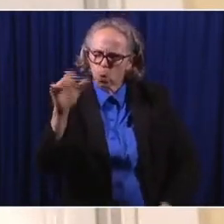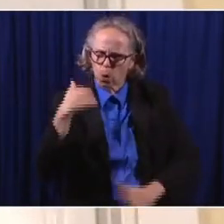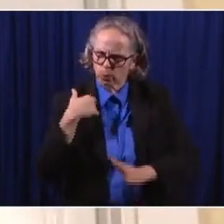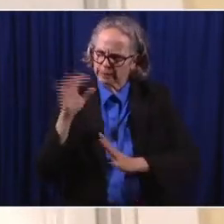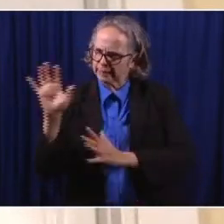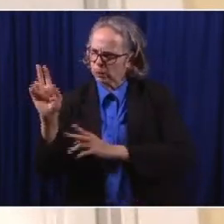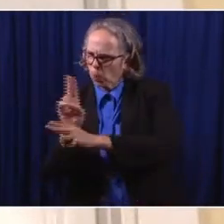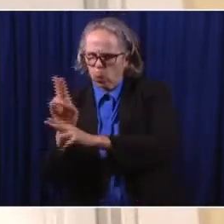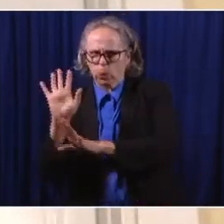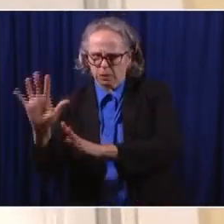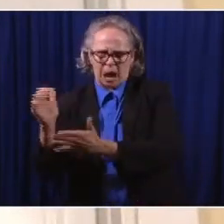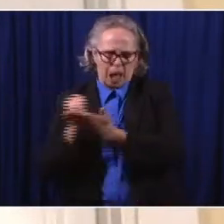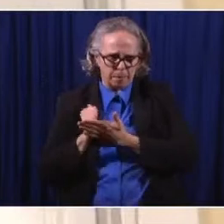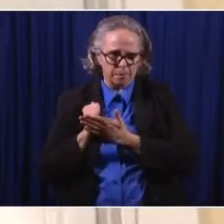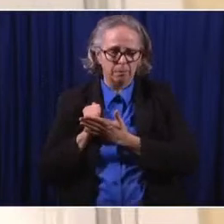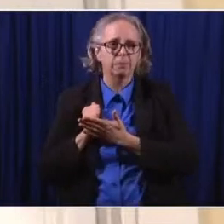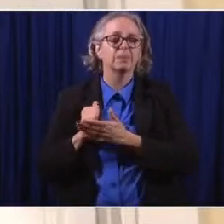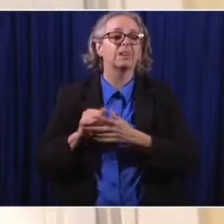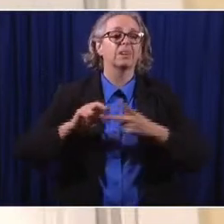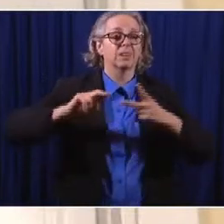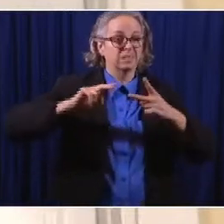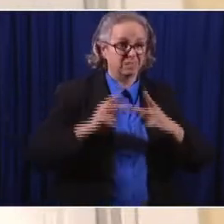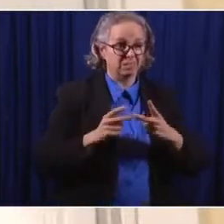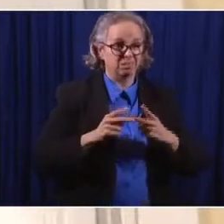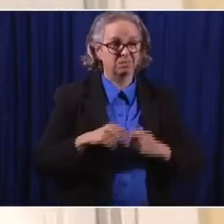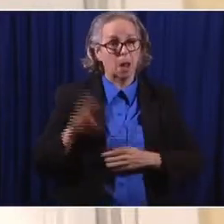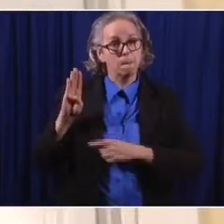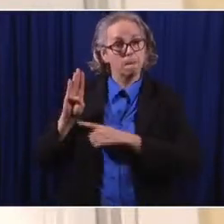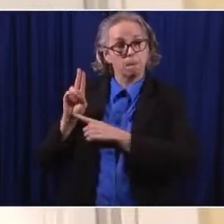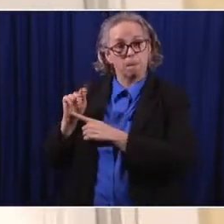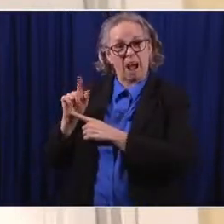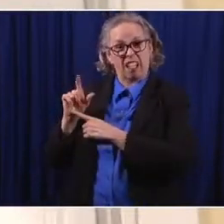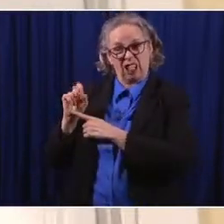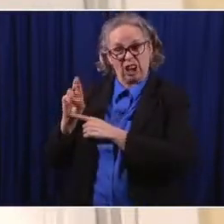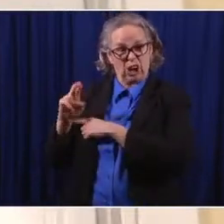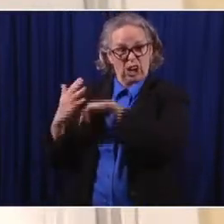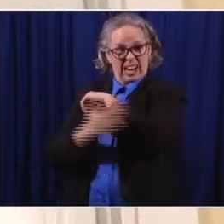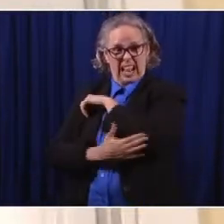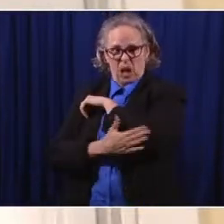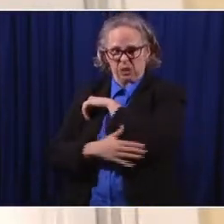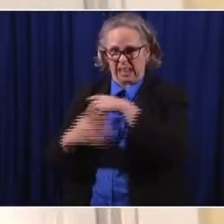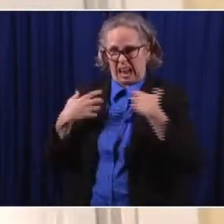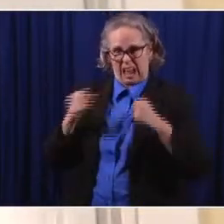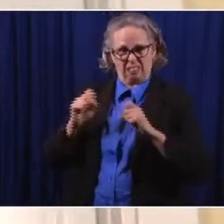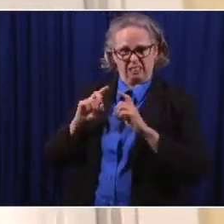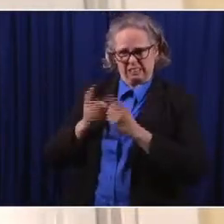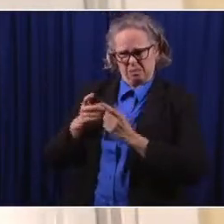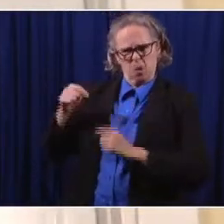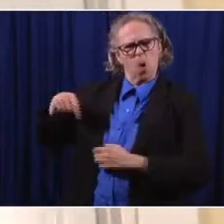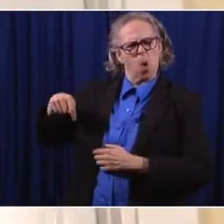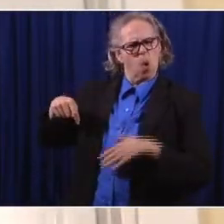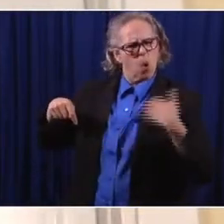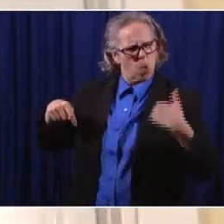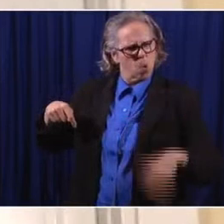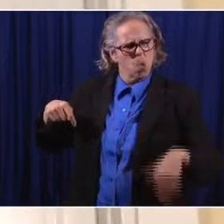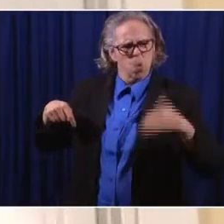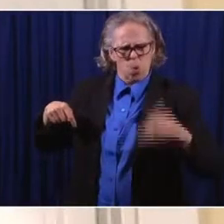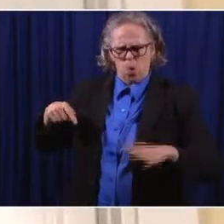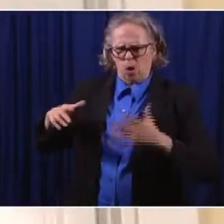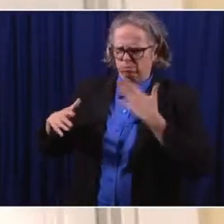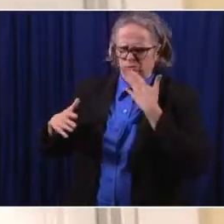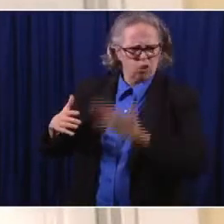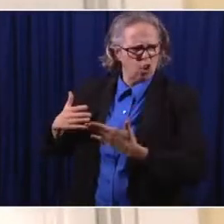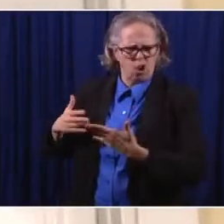Health District for aggregating all of our tests from all testing sites. So not just our healthcare